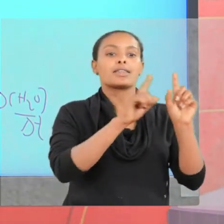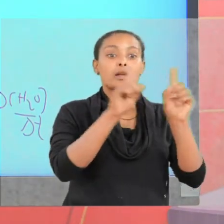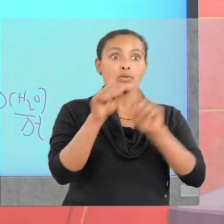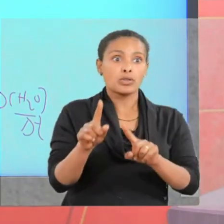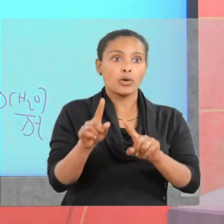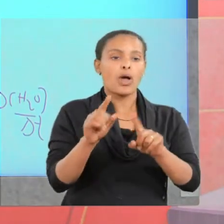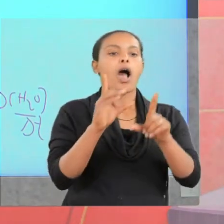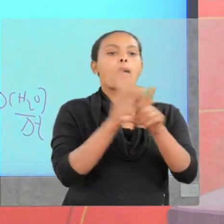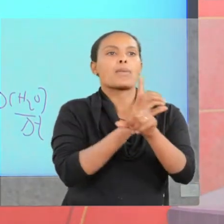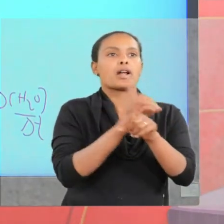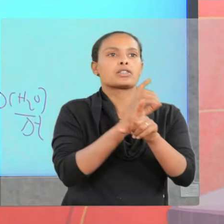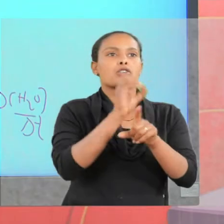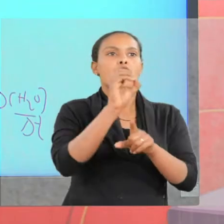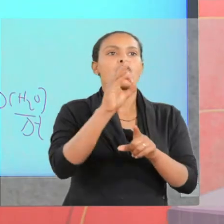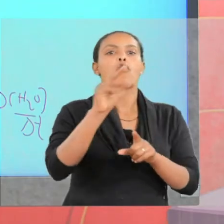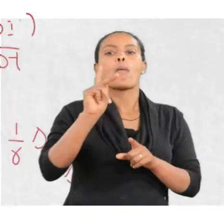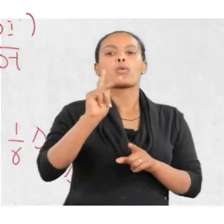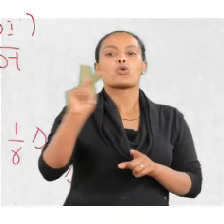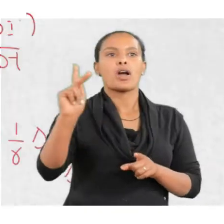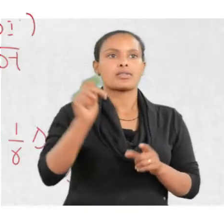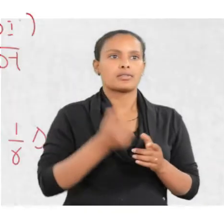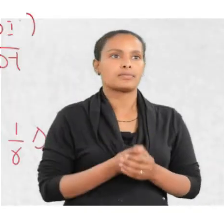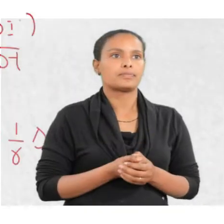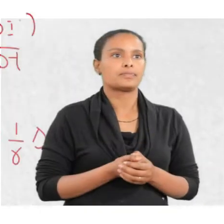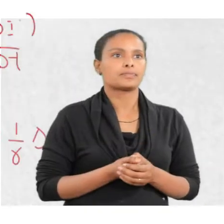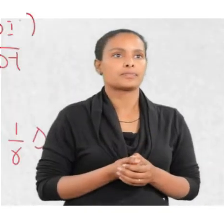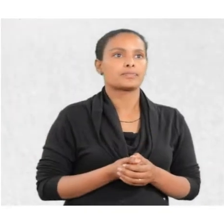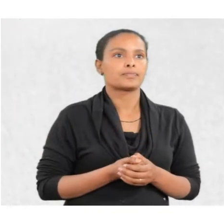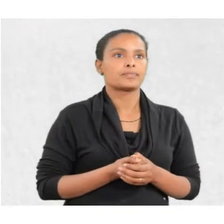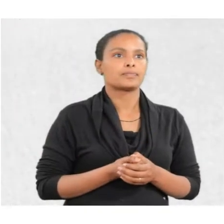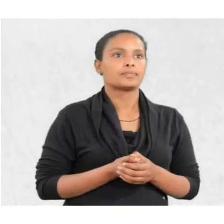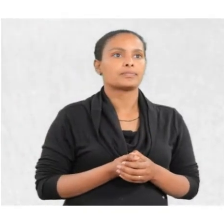of appearance of the product.